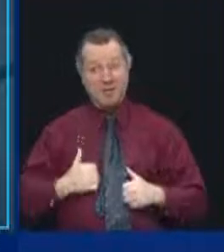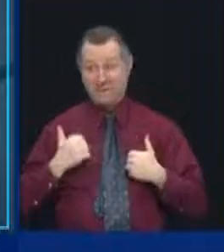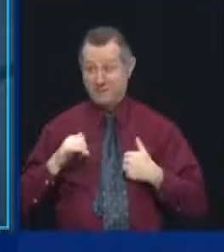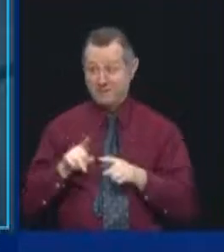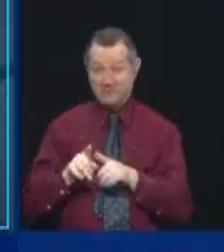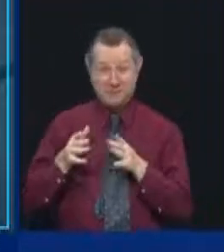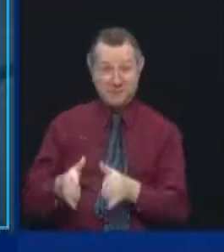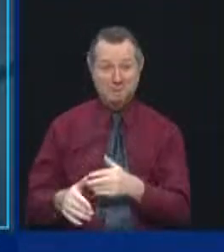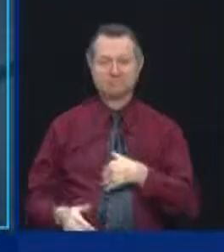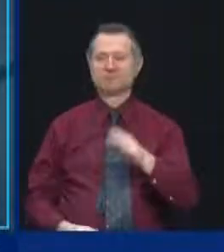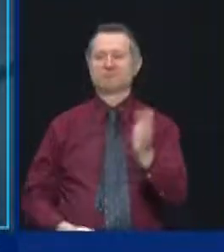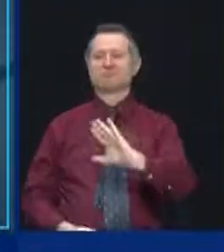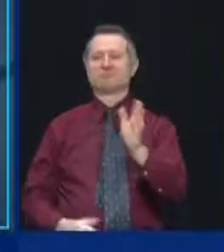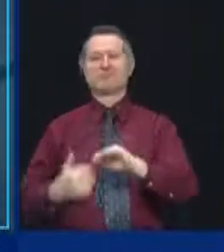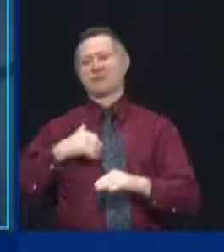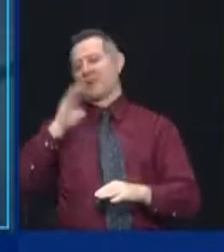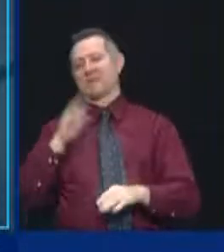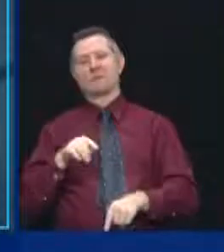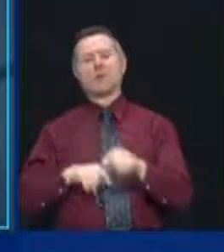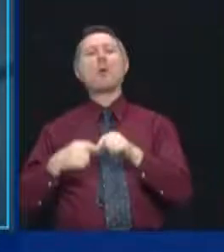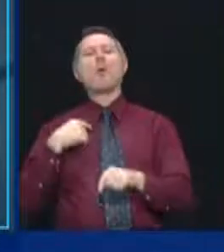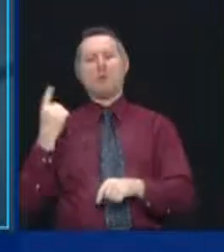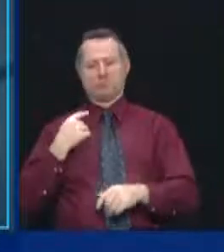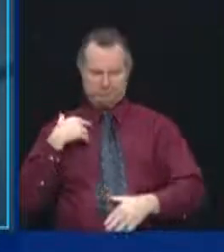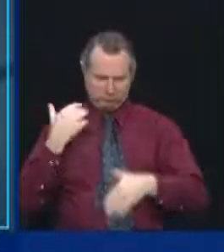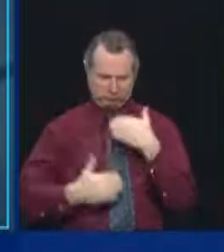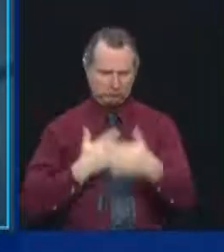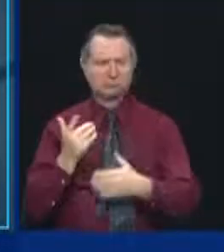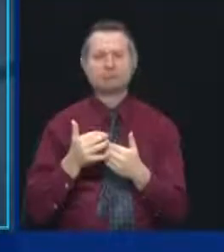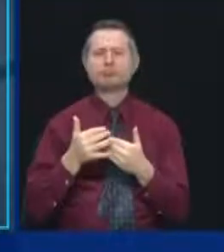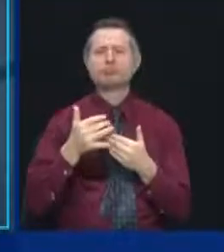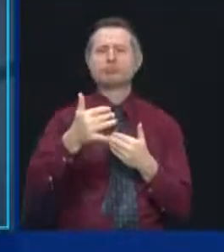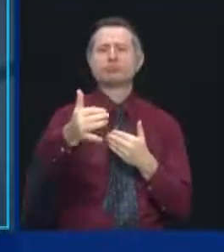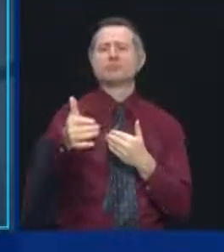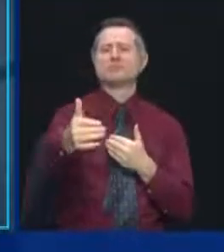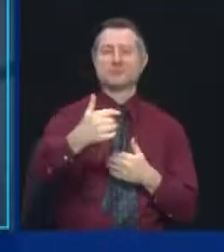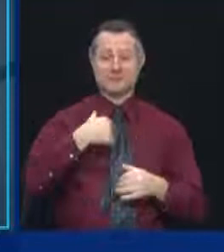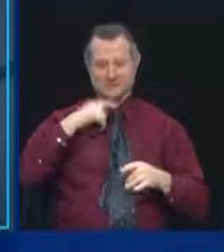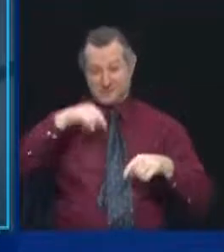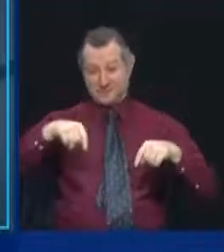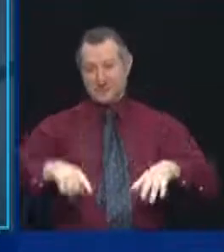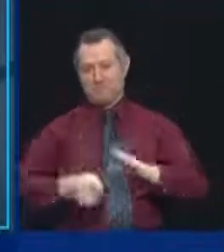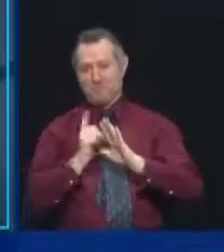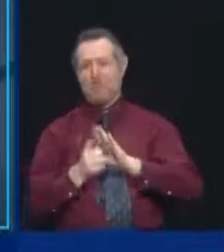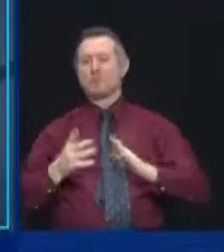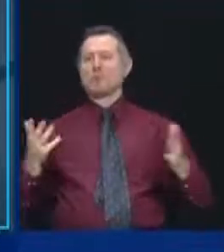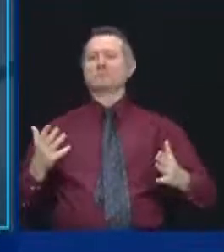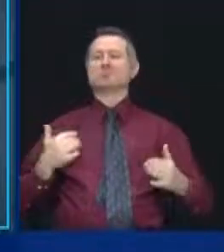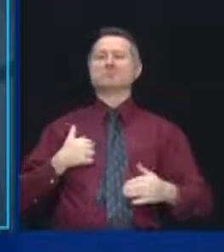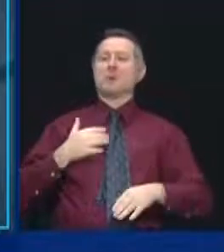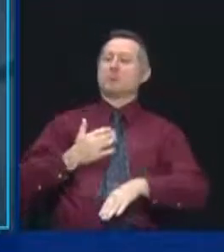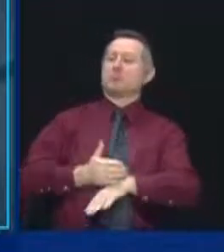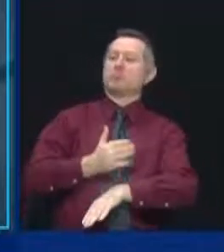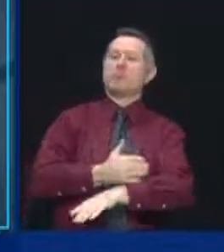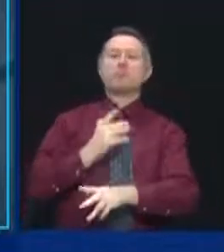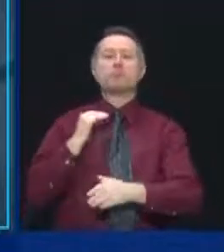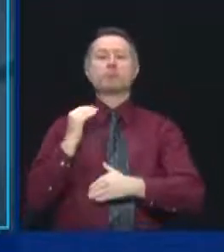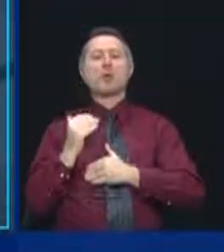about going forward. How do you take this as a moment for progress? And that's our